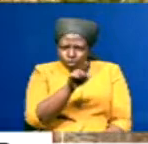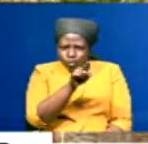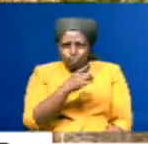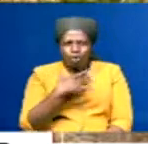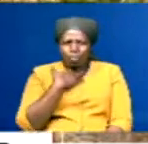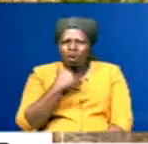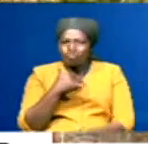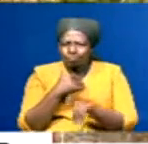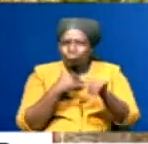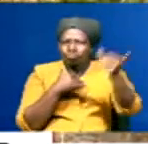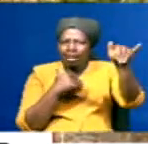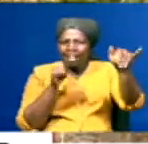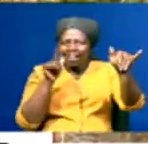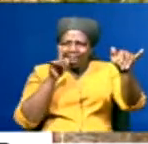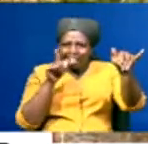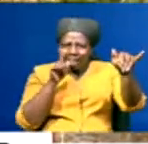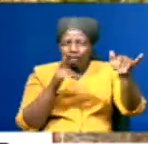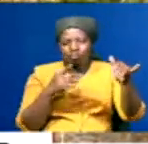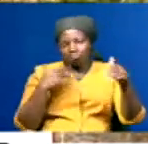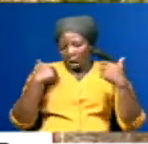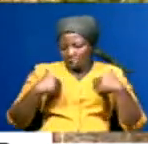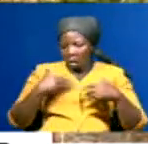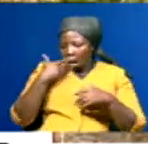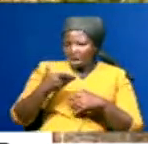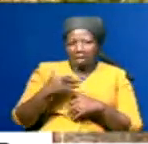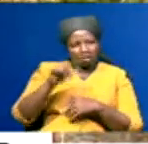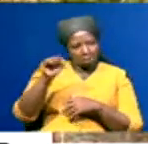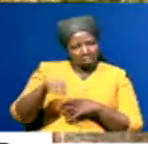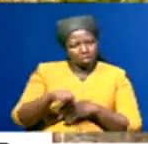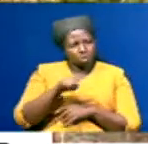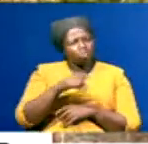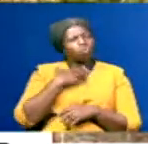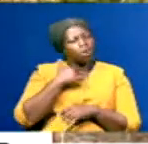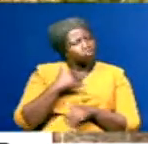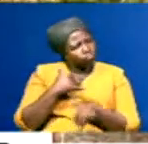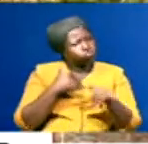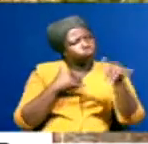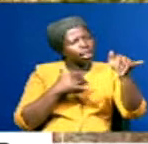to London? Yes. Why do you want to go? To learn